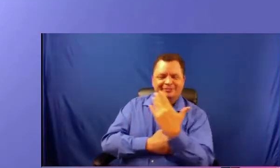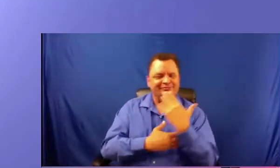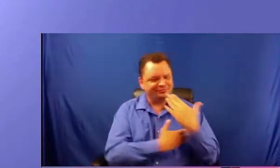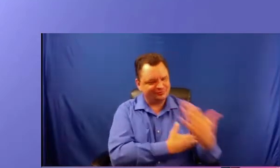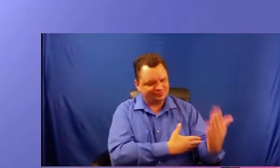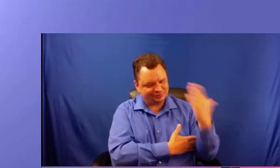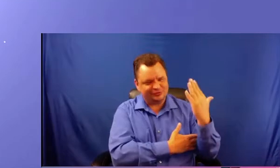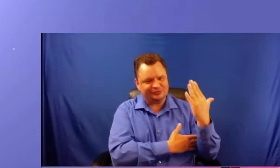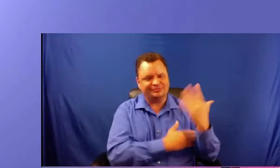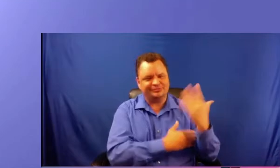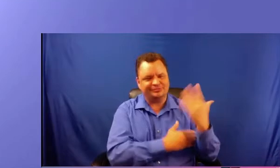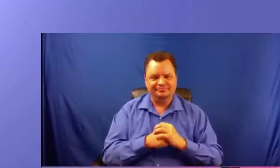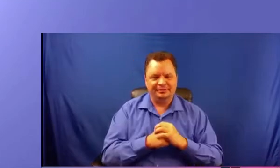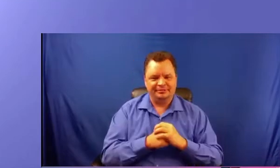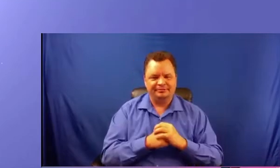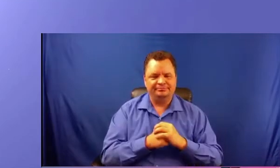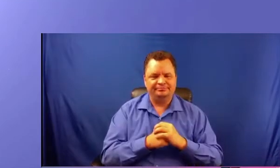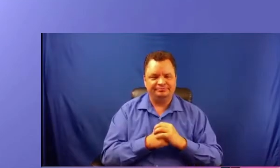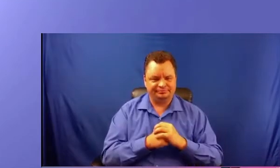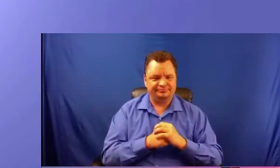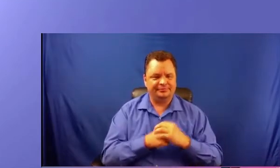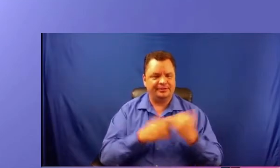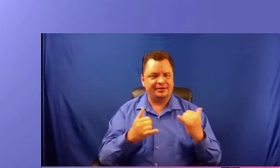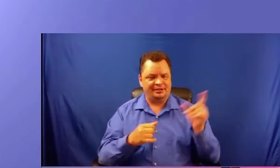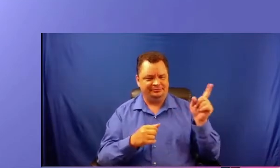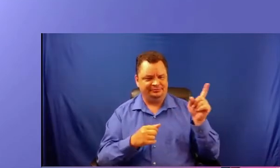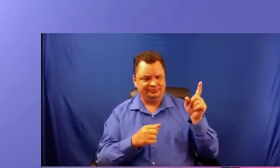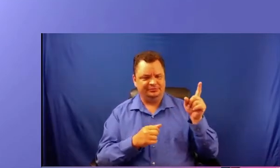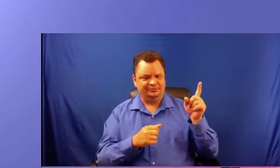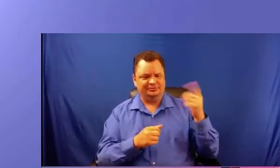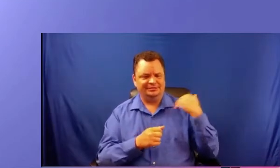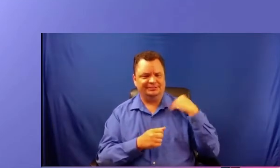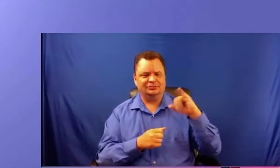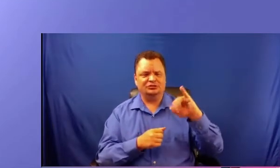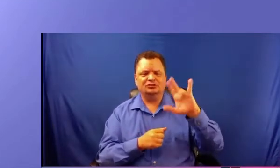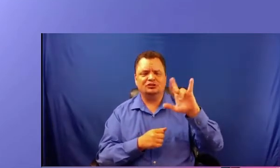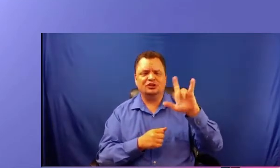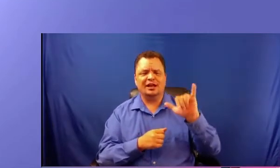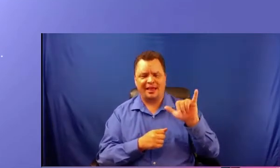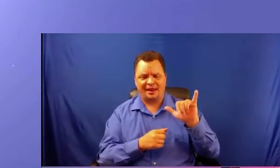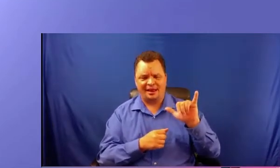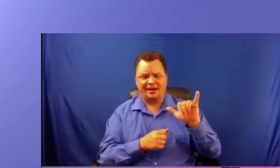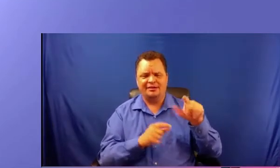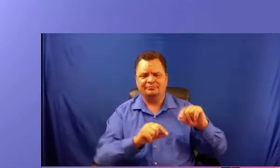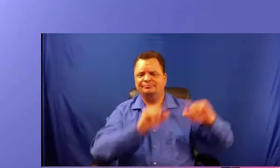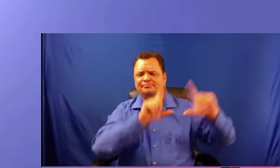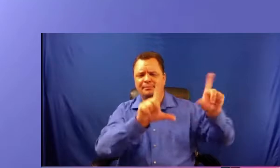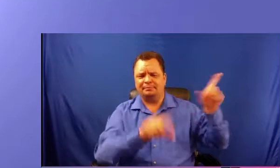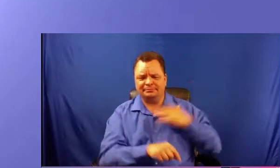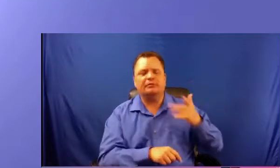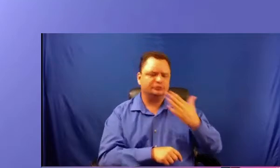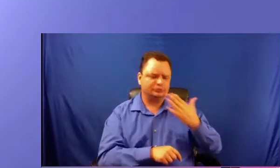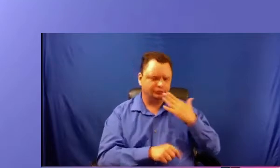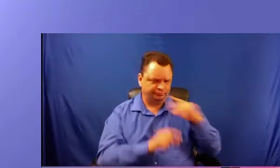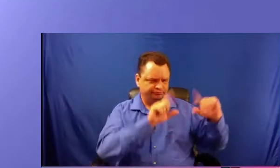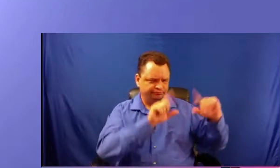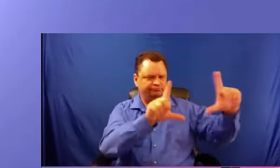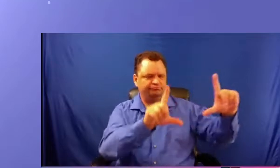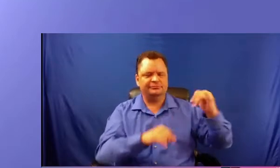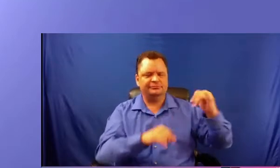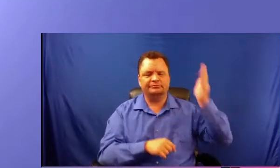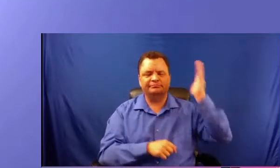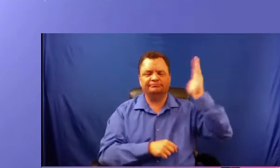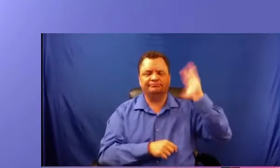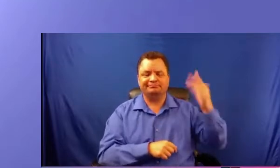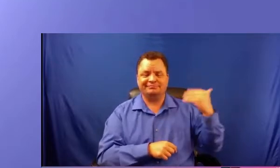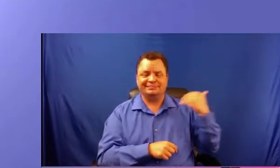see, do we have the July manager? There we go. Thank you. I'm going to present July financials as they